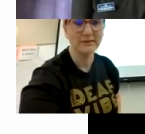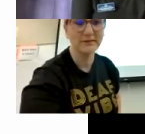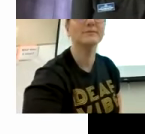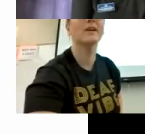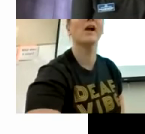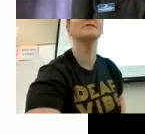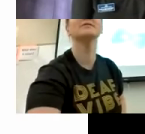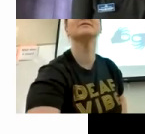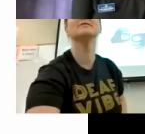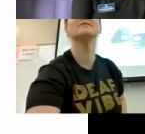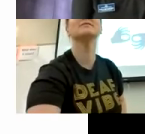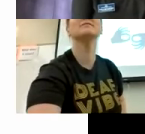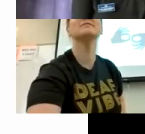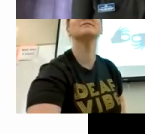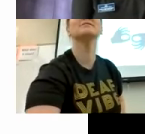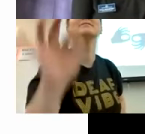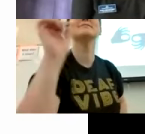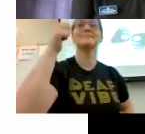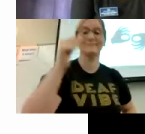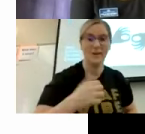Can everyone see that?